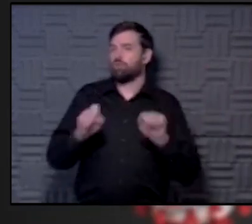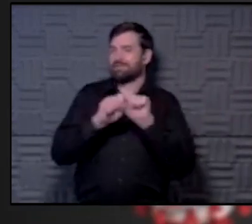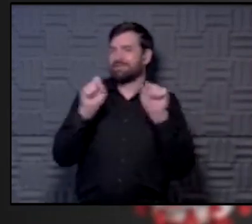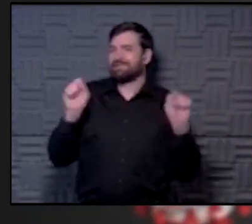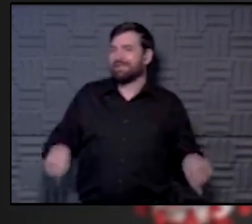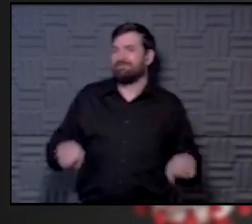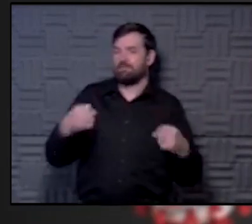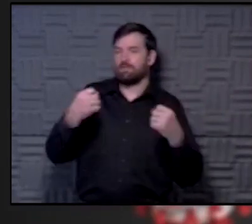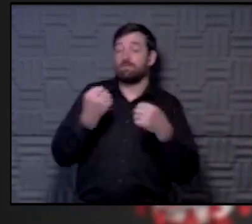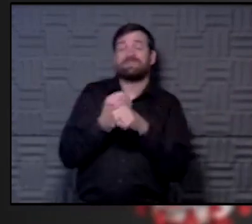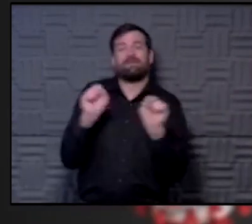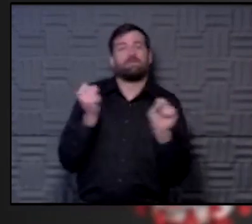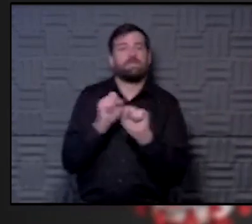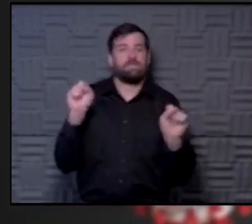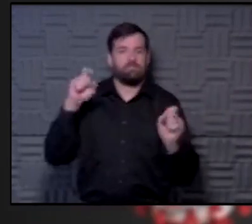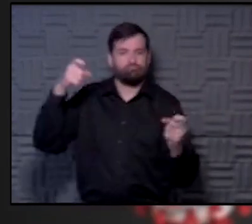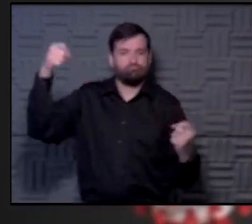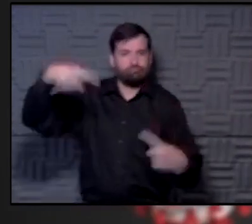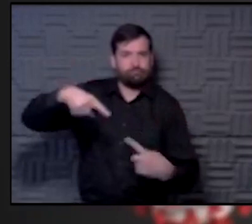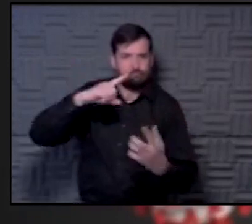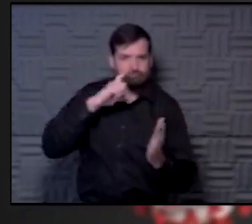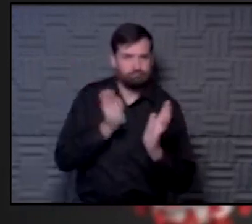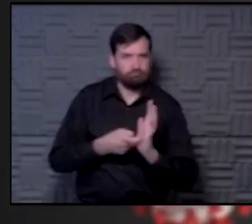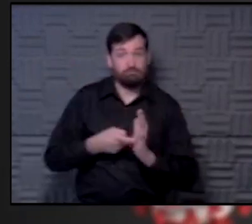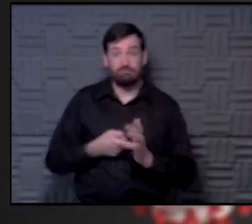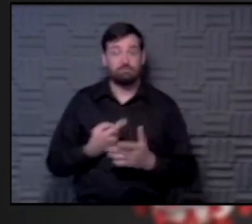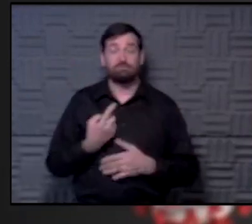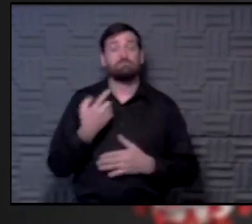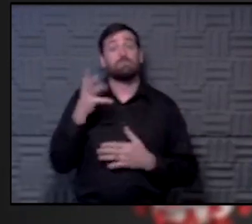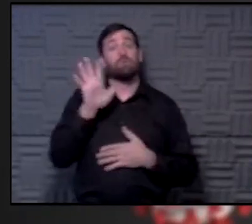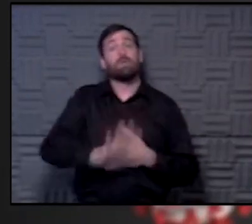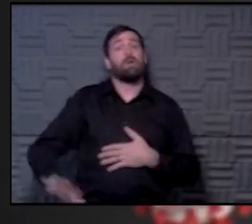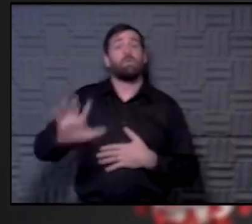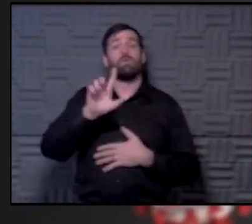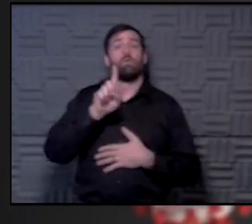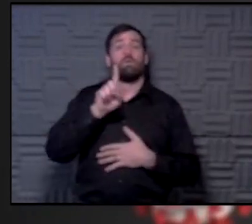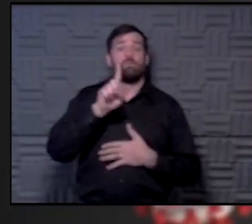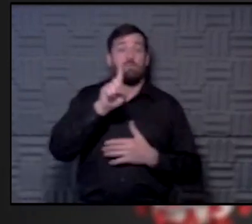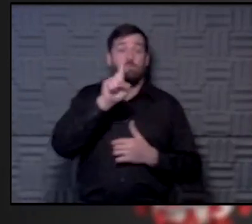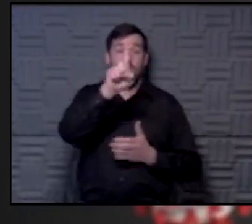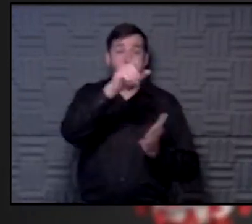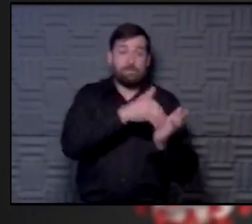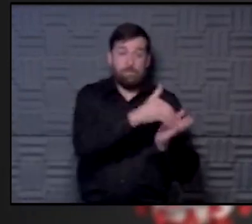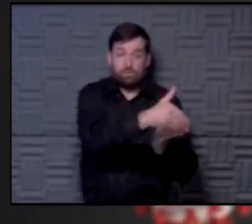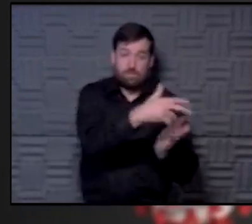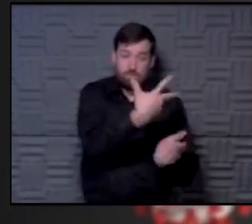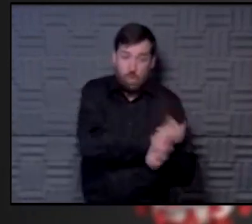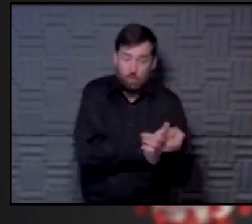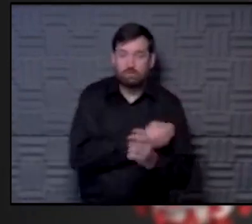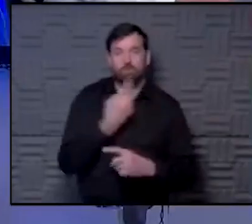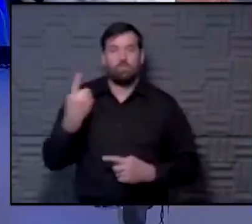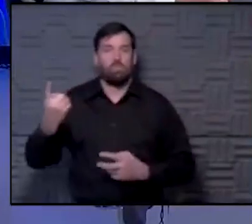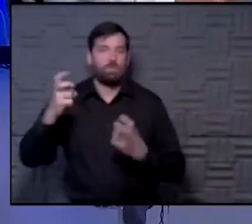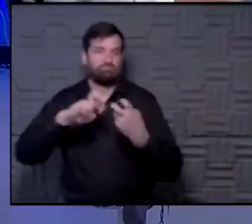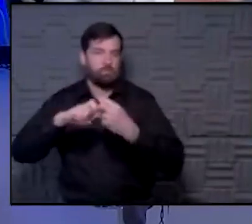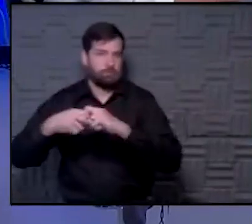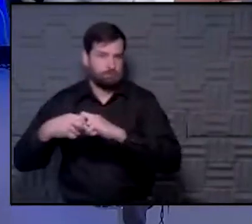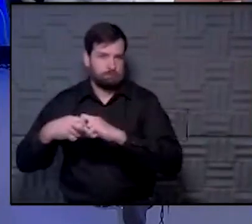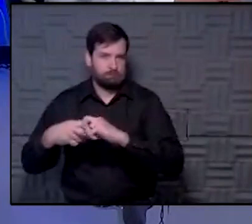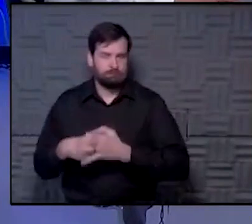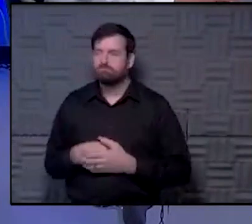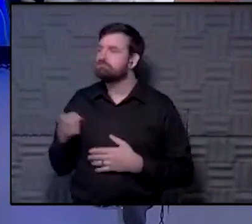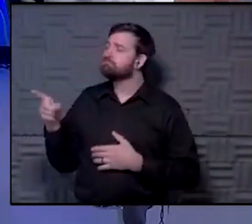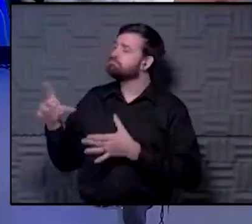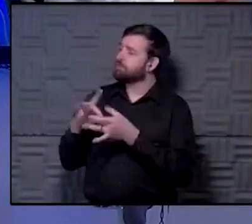signal using those systems. That was 1 in a million, basically, is what we were finding. And you mentioned that